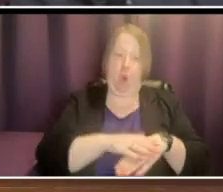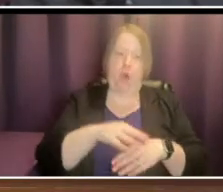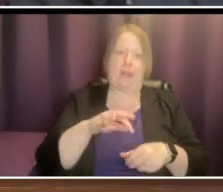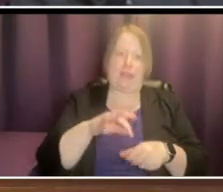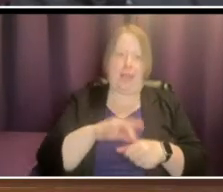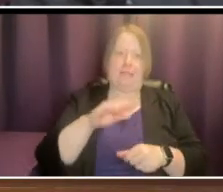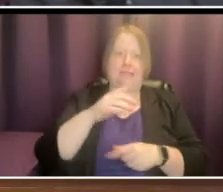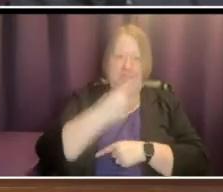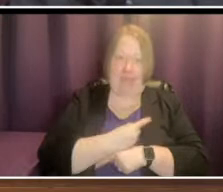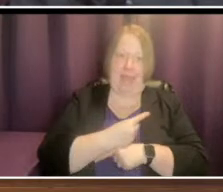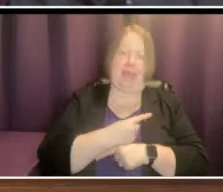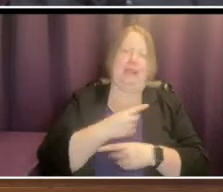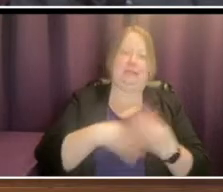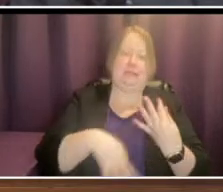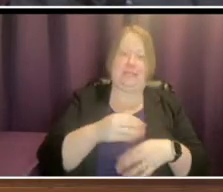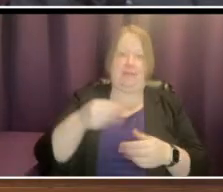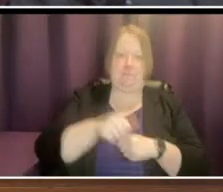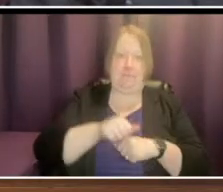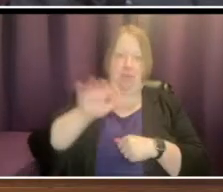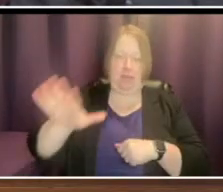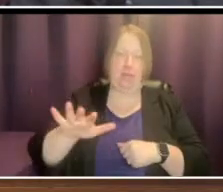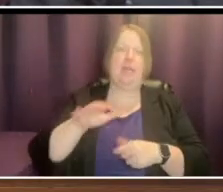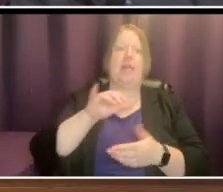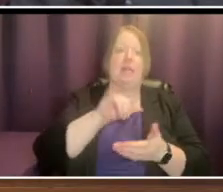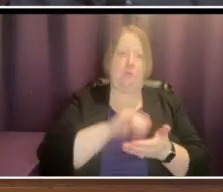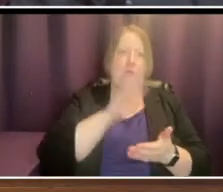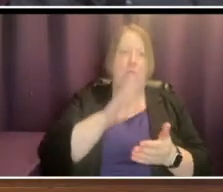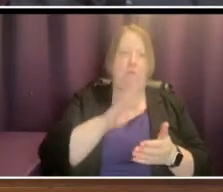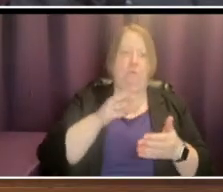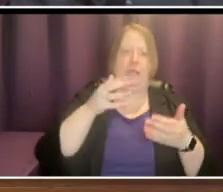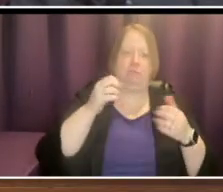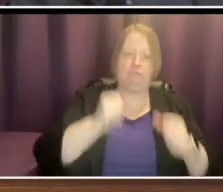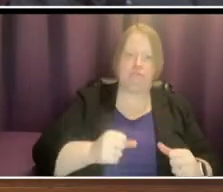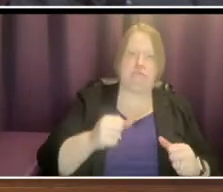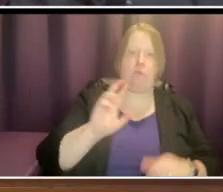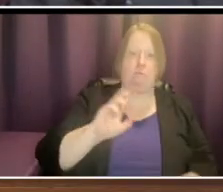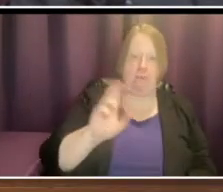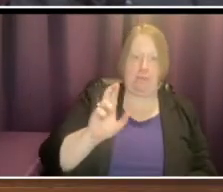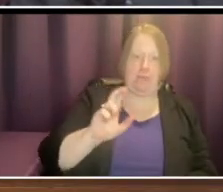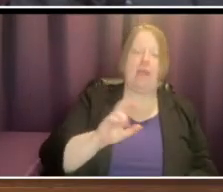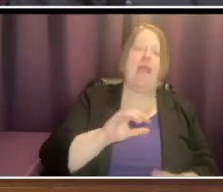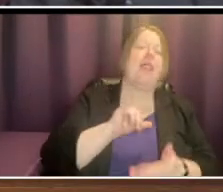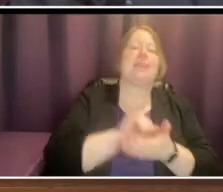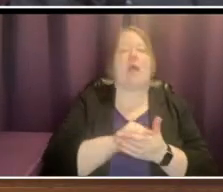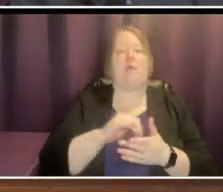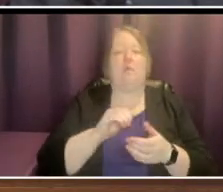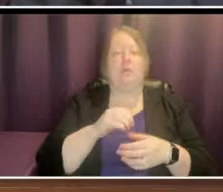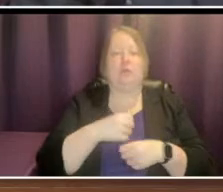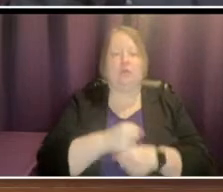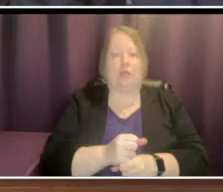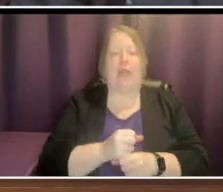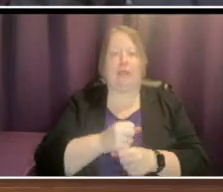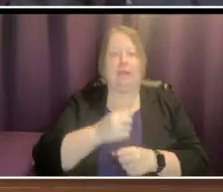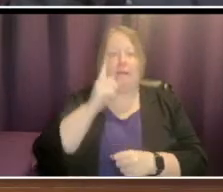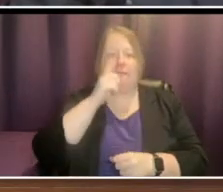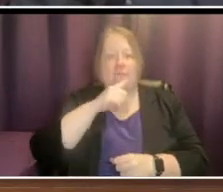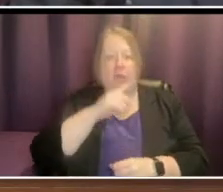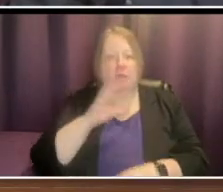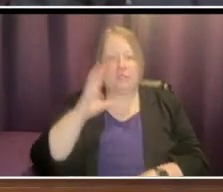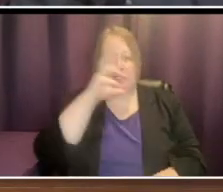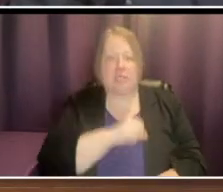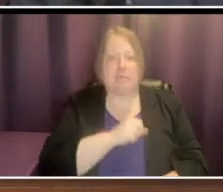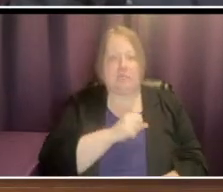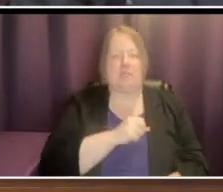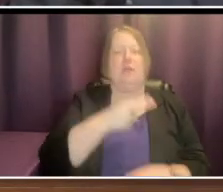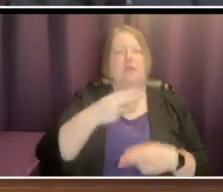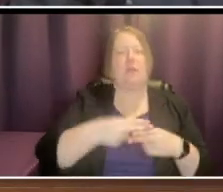heavily Republican. And this would create the false perception of a lead for President Trump, a so-called red